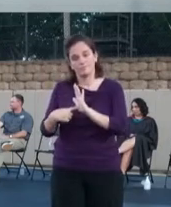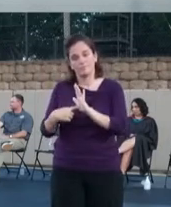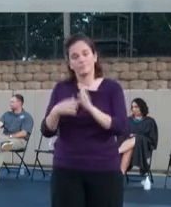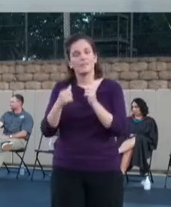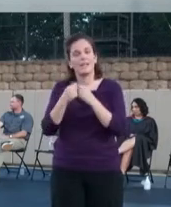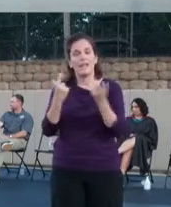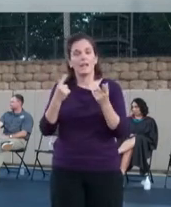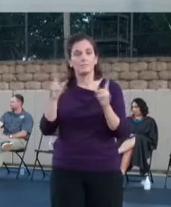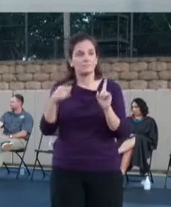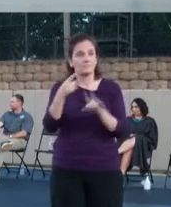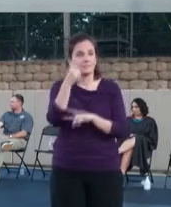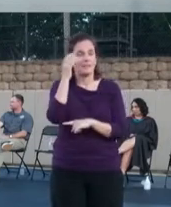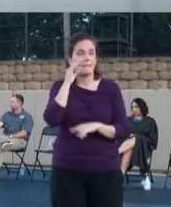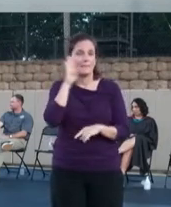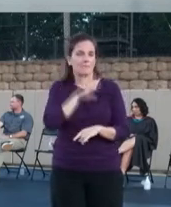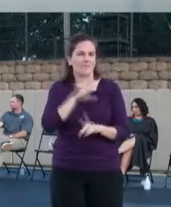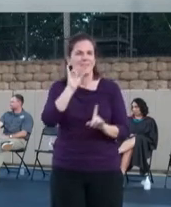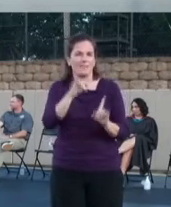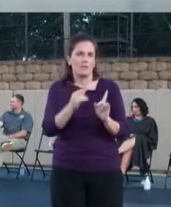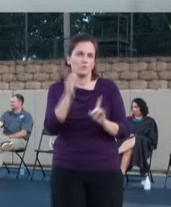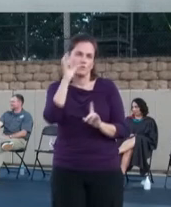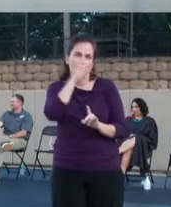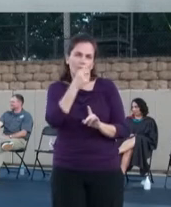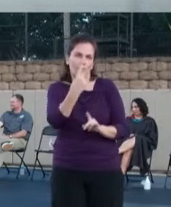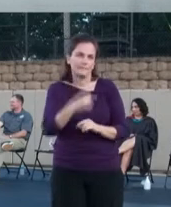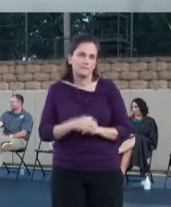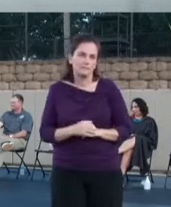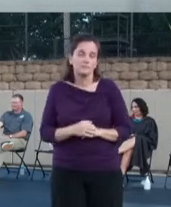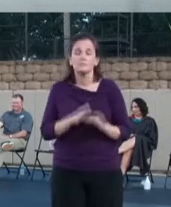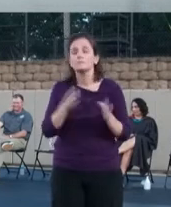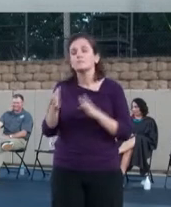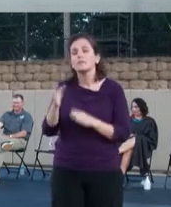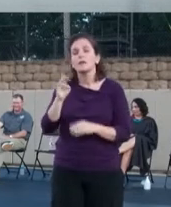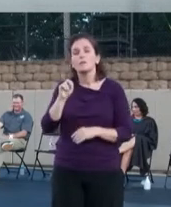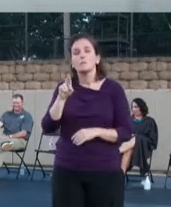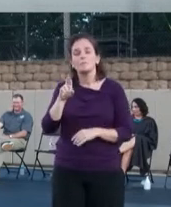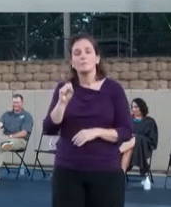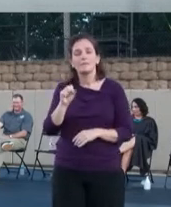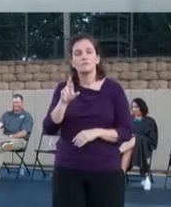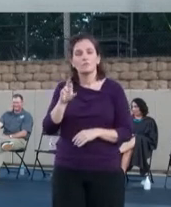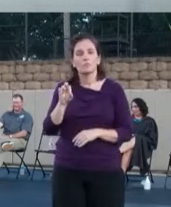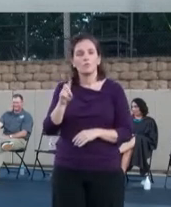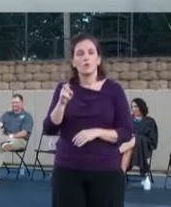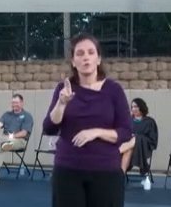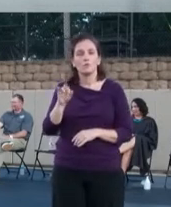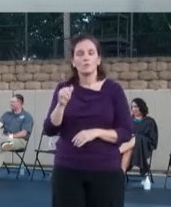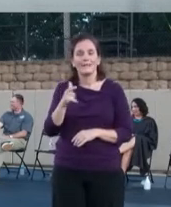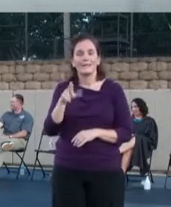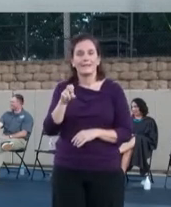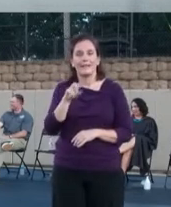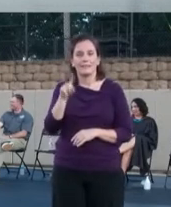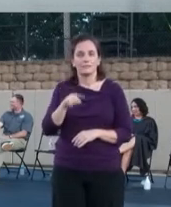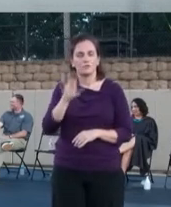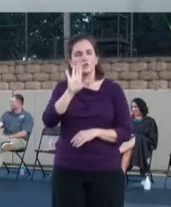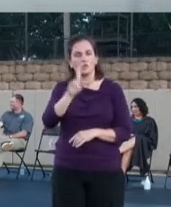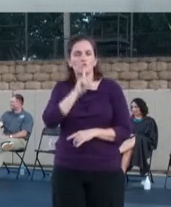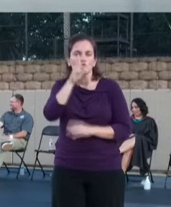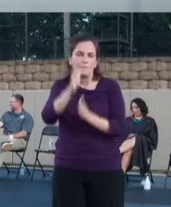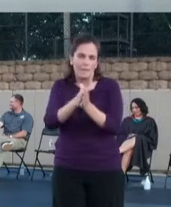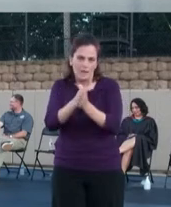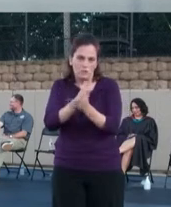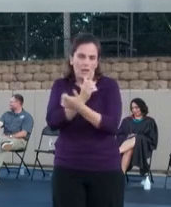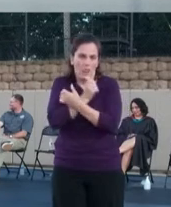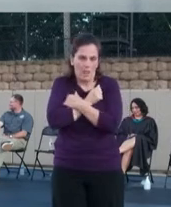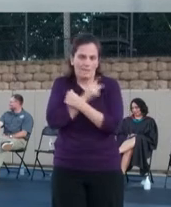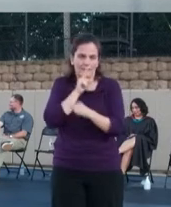bumblebee. That was a weird one. To Miss Rodriguez, for your true passion, love, and dedication to